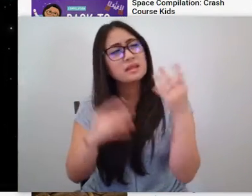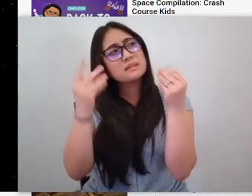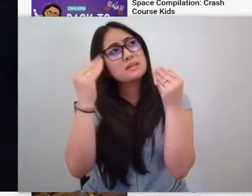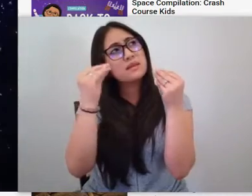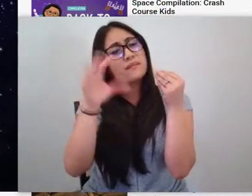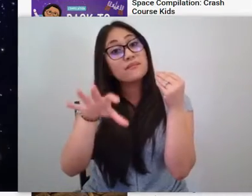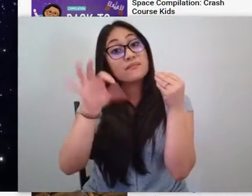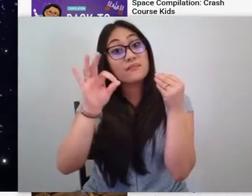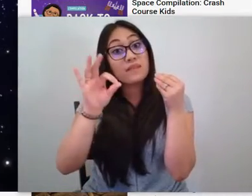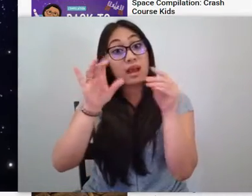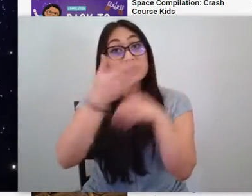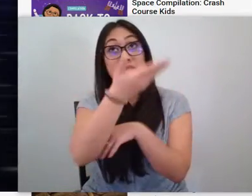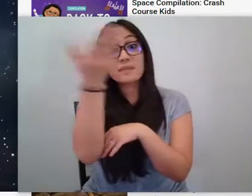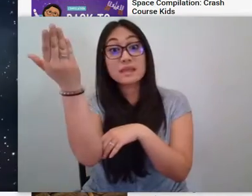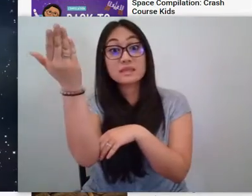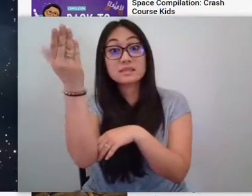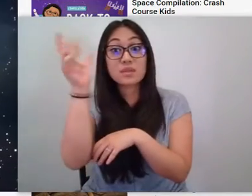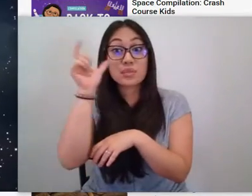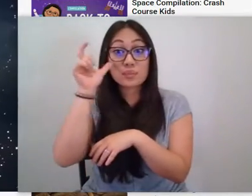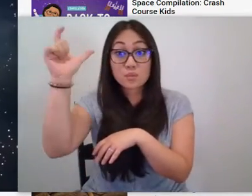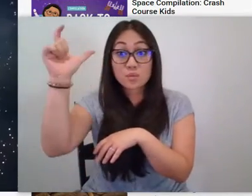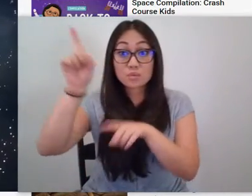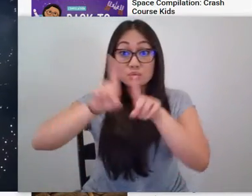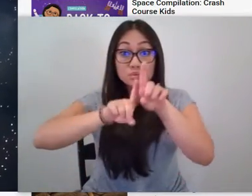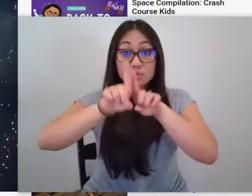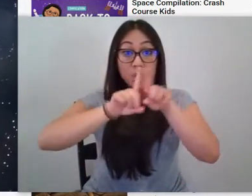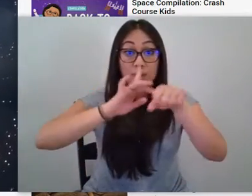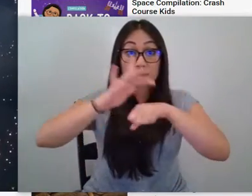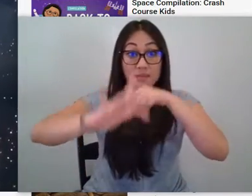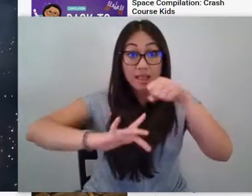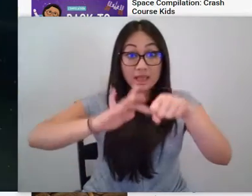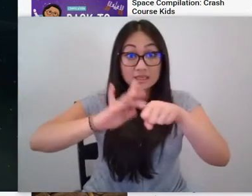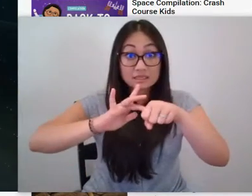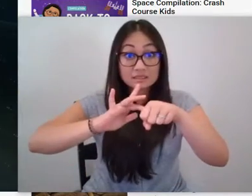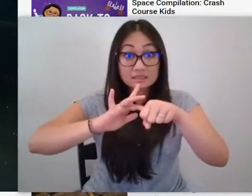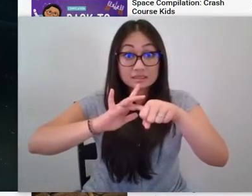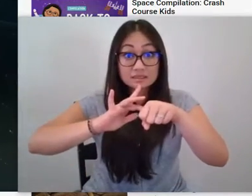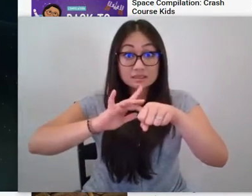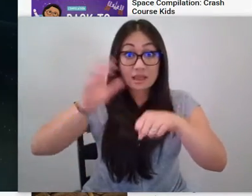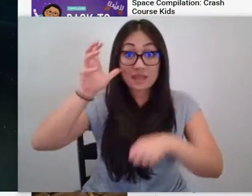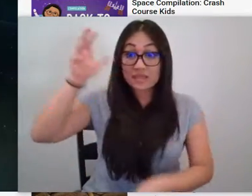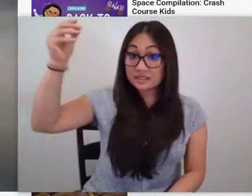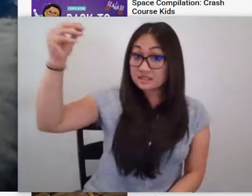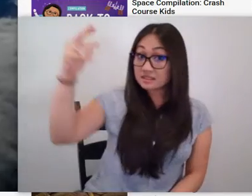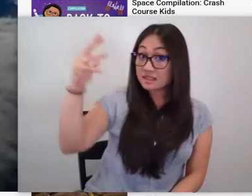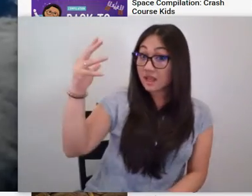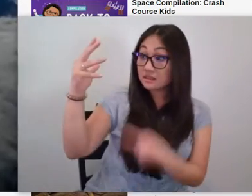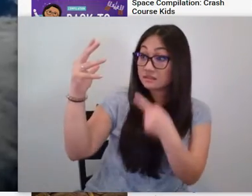moon, stars, and planets? What about the sun,